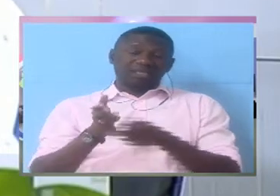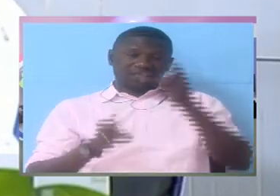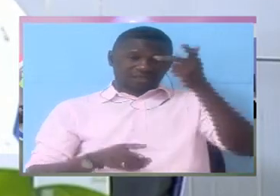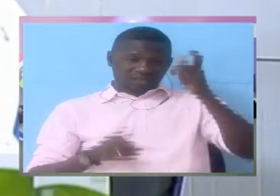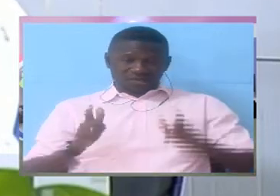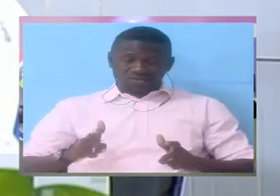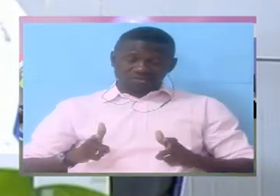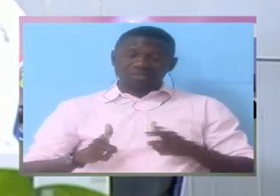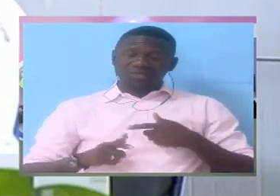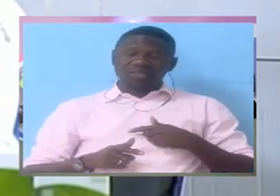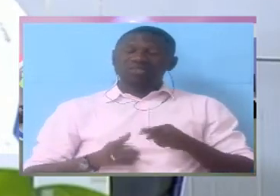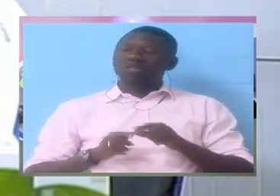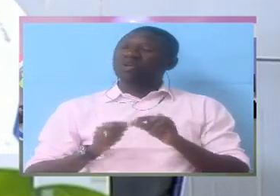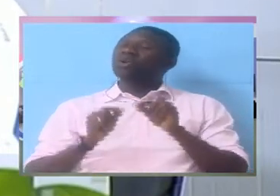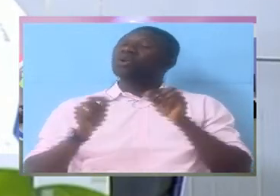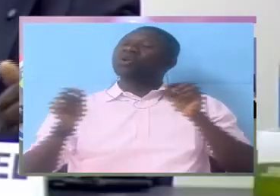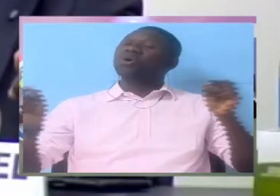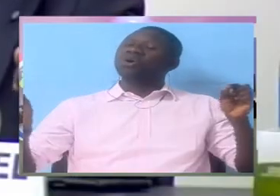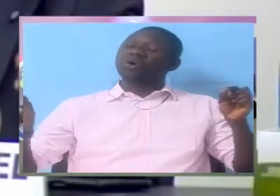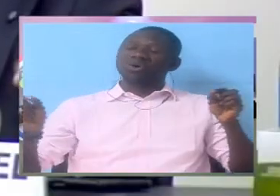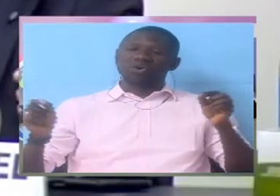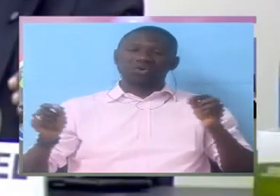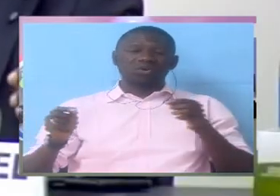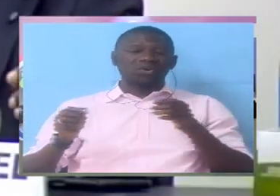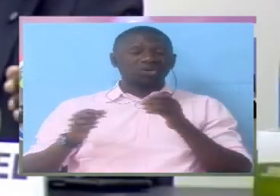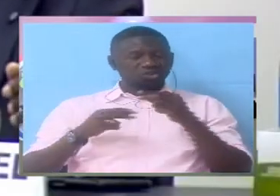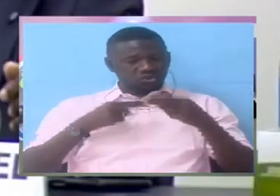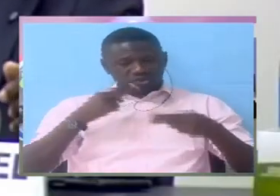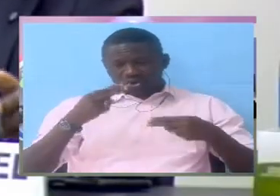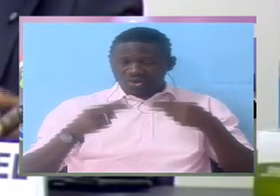Lead council wo mutali njambaleti. You see, the